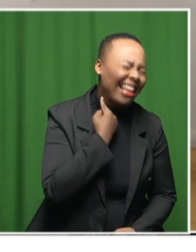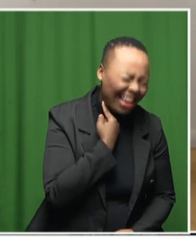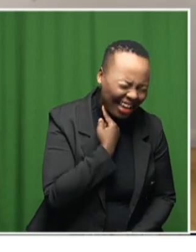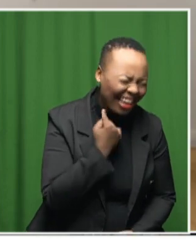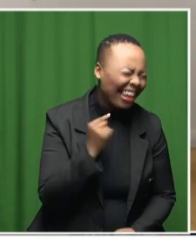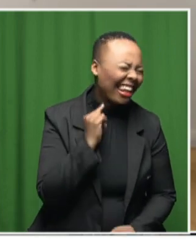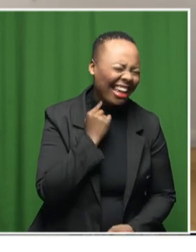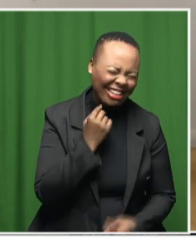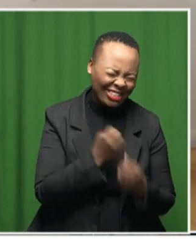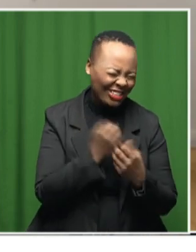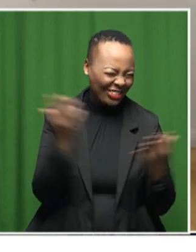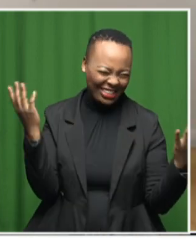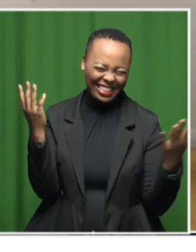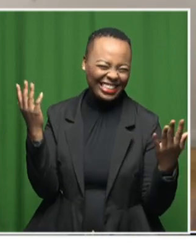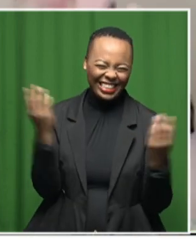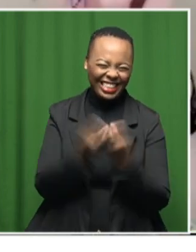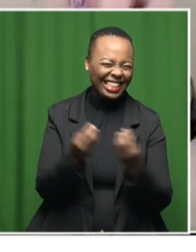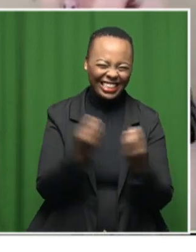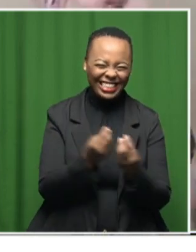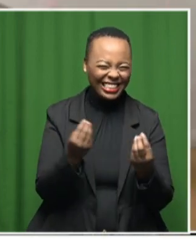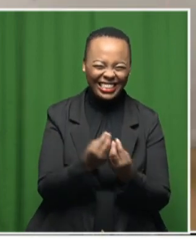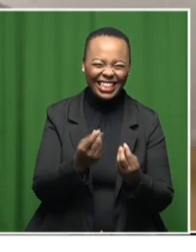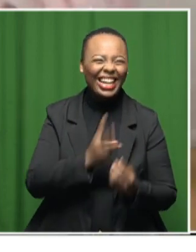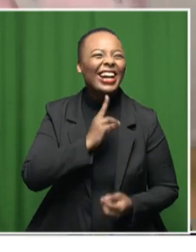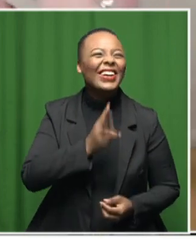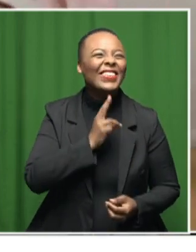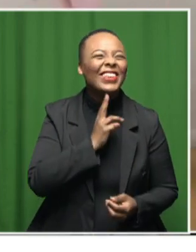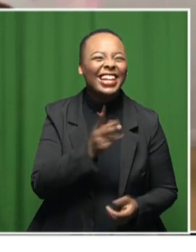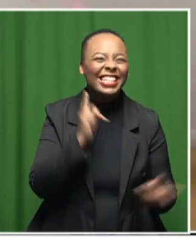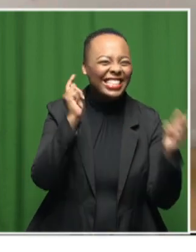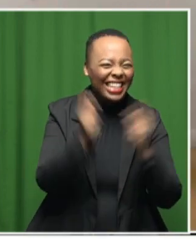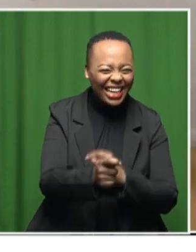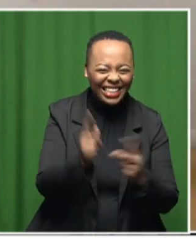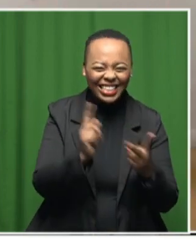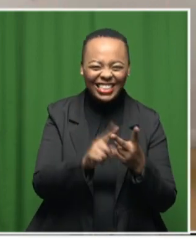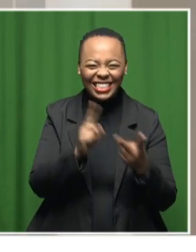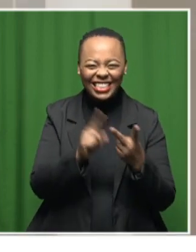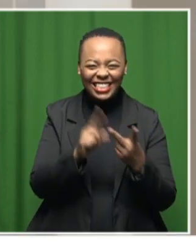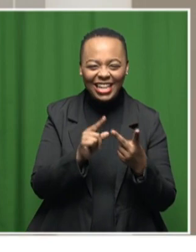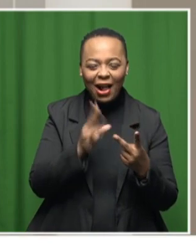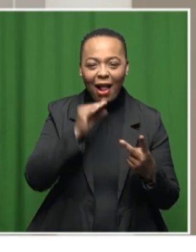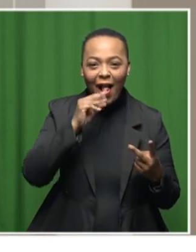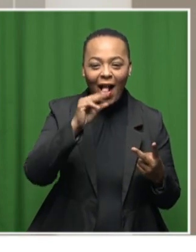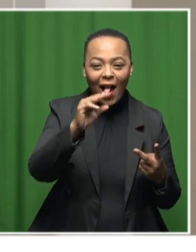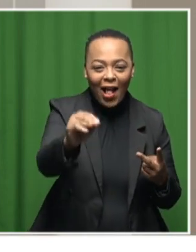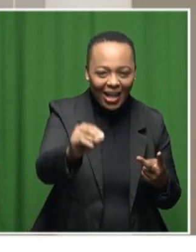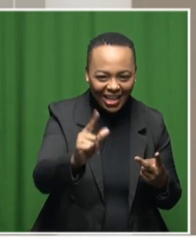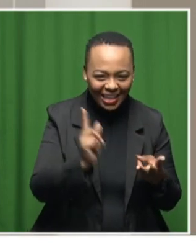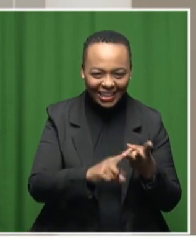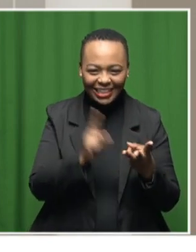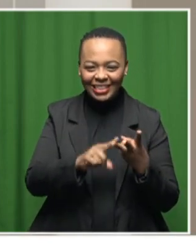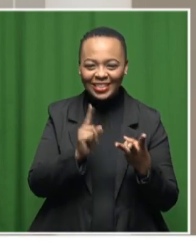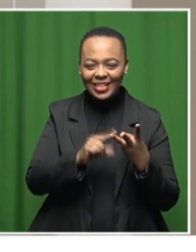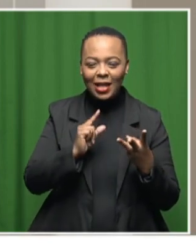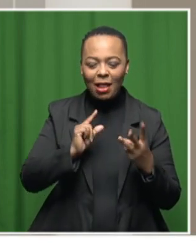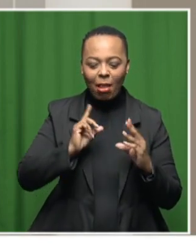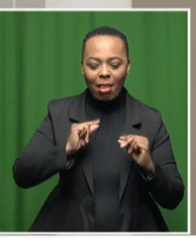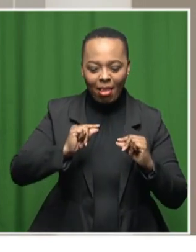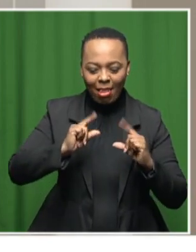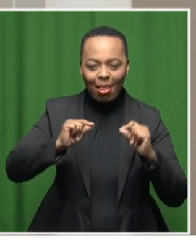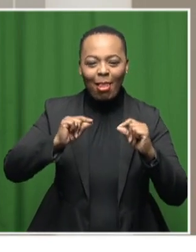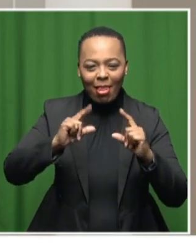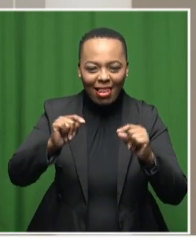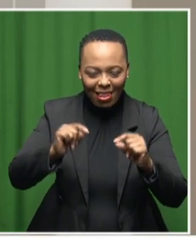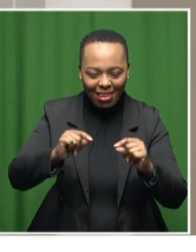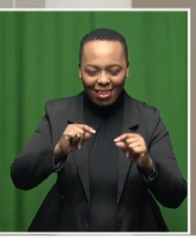for me at this point in time. Your voice changed, you peaked, you started talking faster, you didn't do any stops, so you